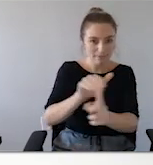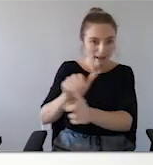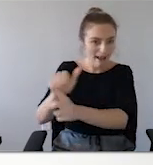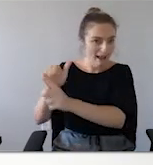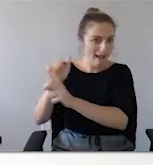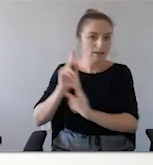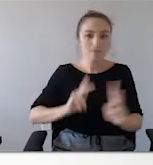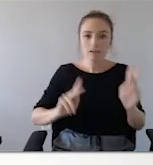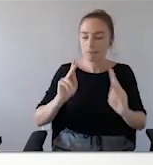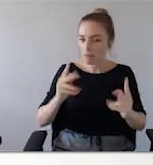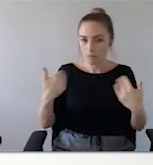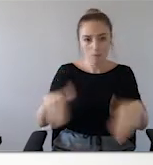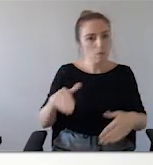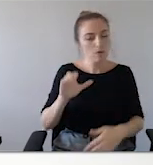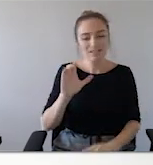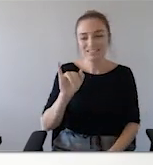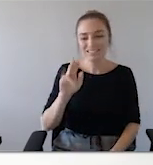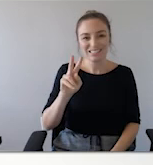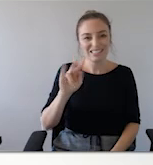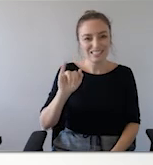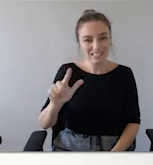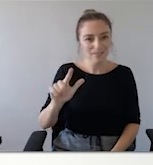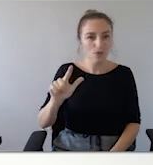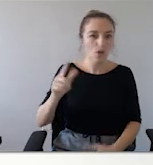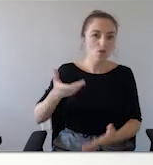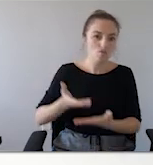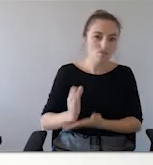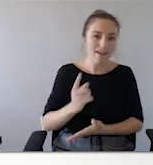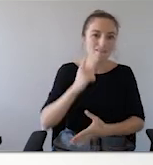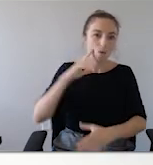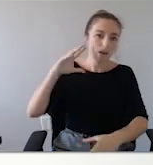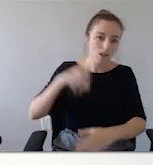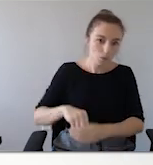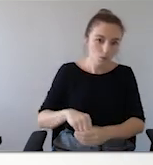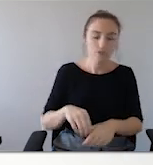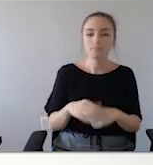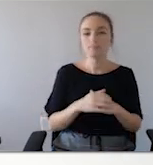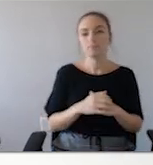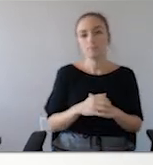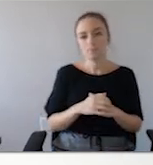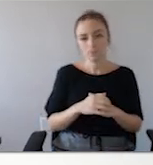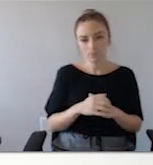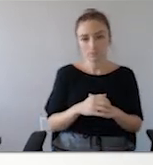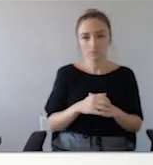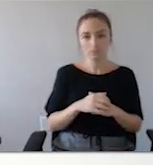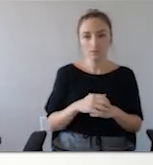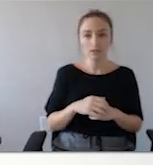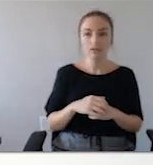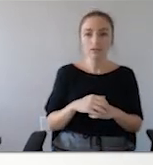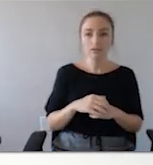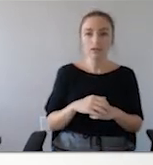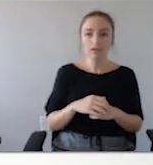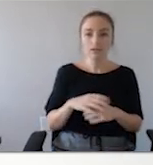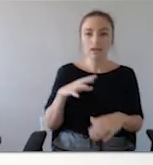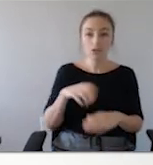Inclusion without support is not inclusion. So although this isn't an inclusion training, inclusion is very much a part of